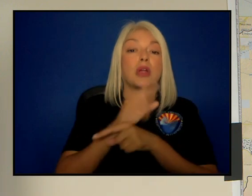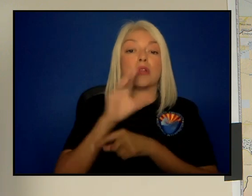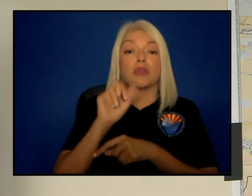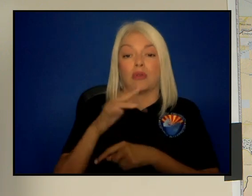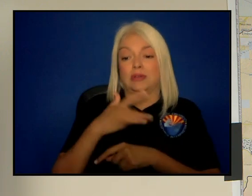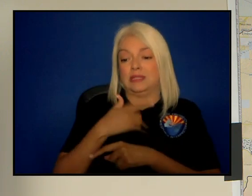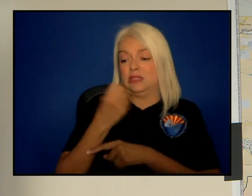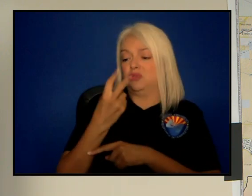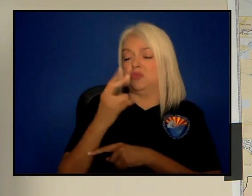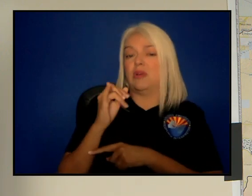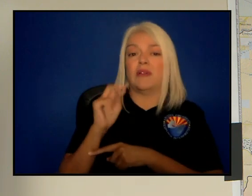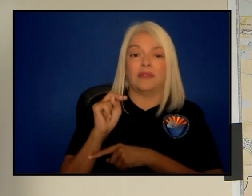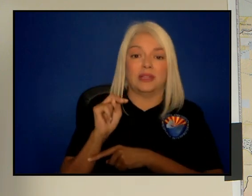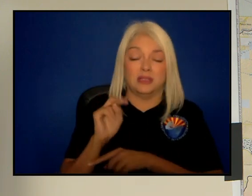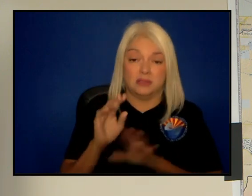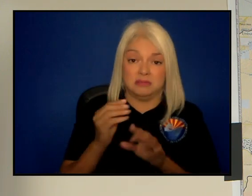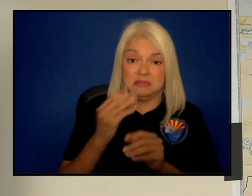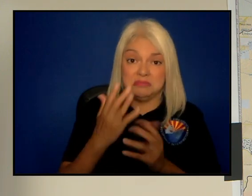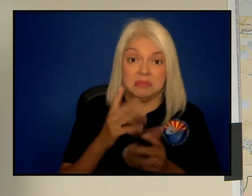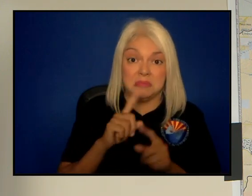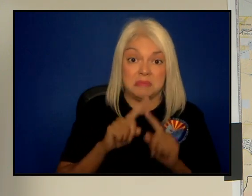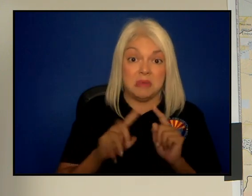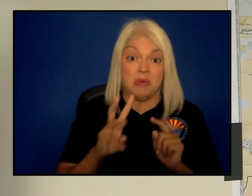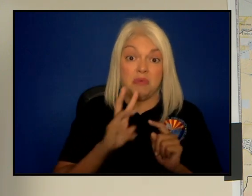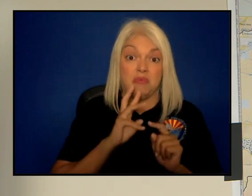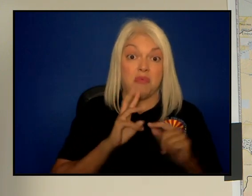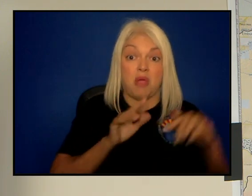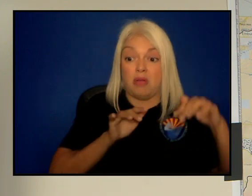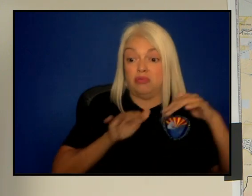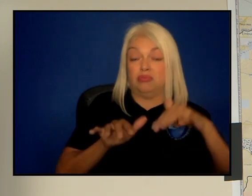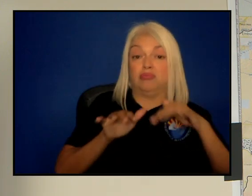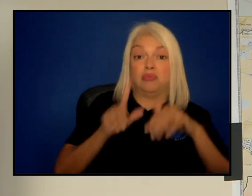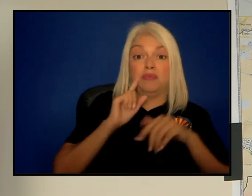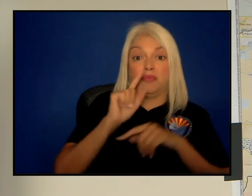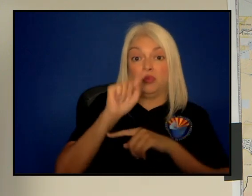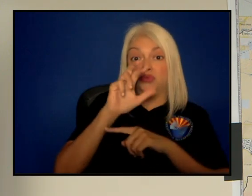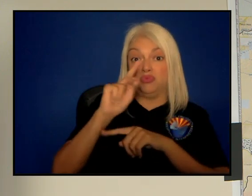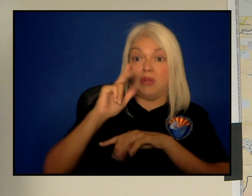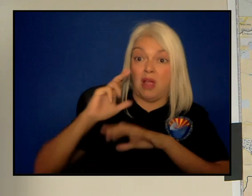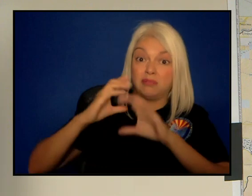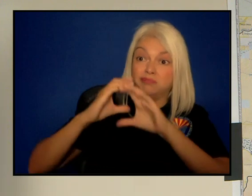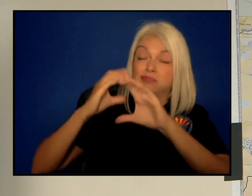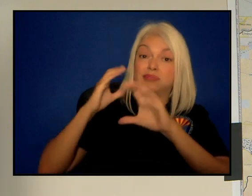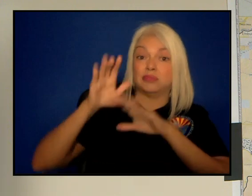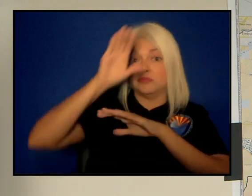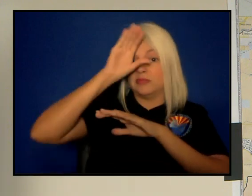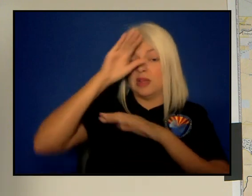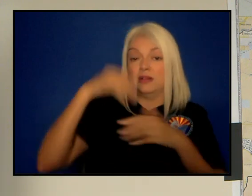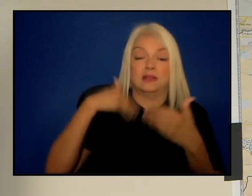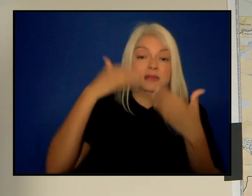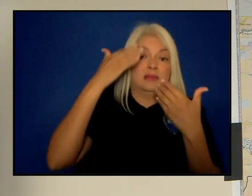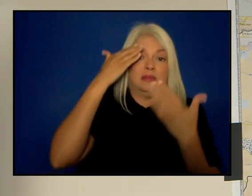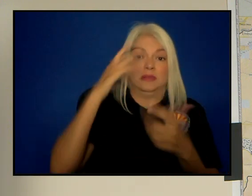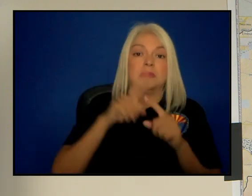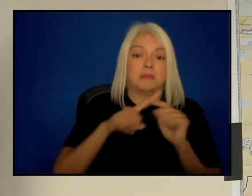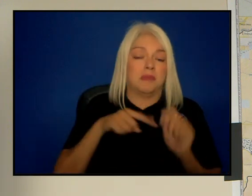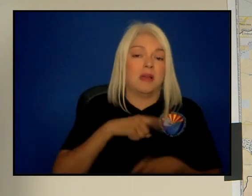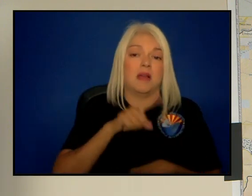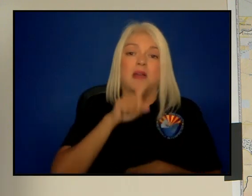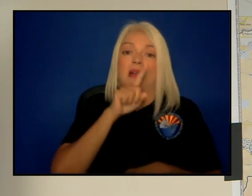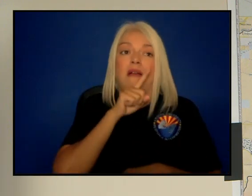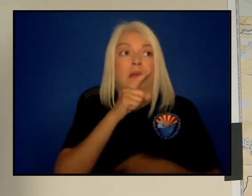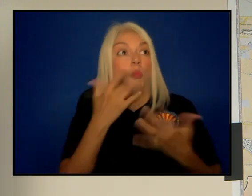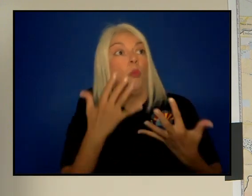I don't know how much water it takes to sweep away a truck or a fire engine. I certainly don't want to find out, neither do you.